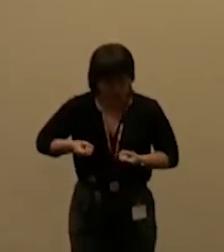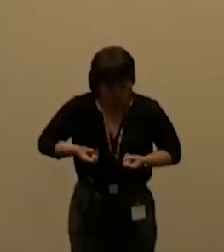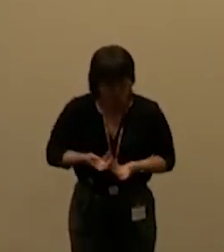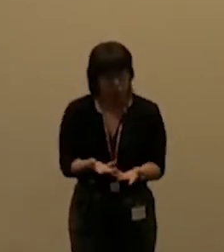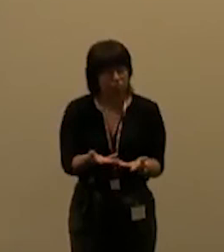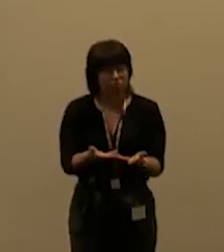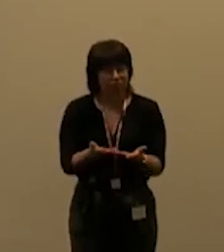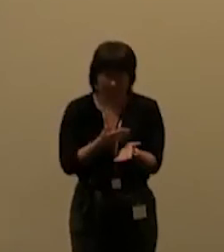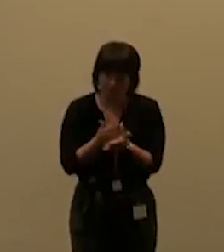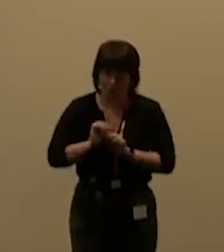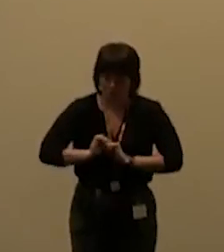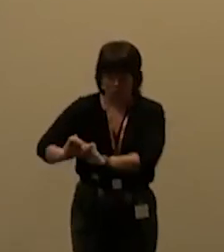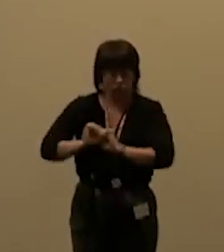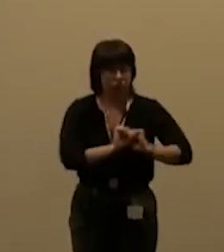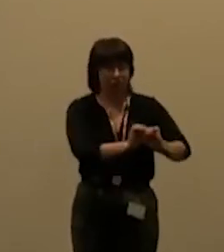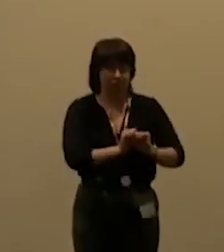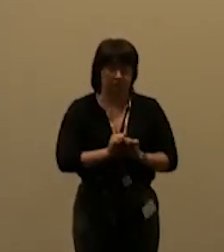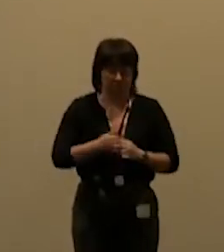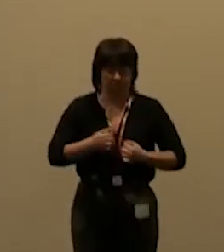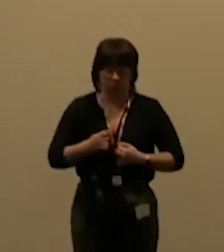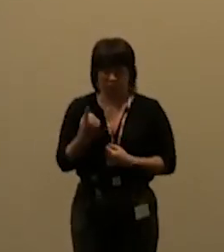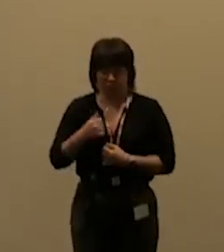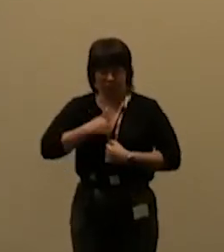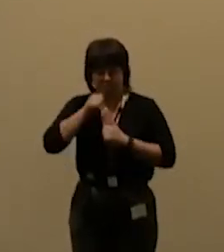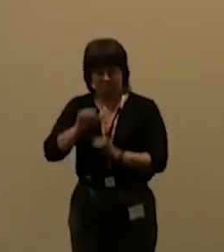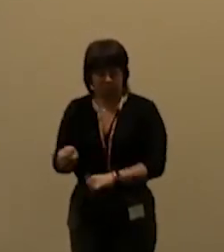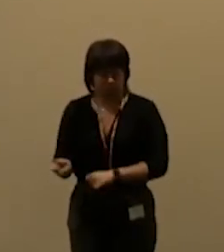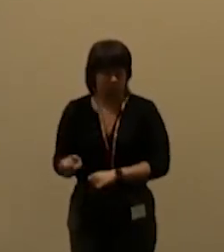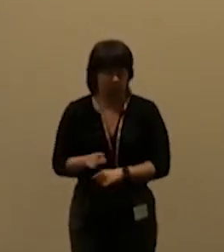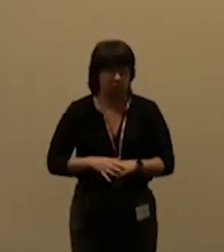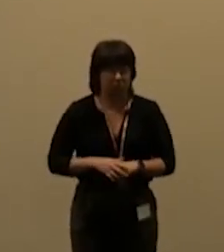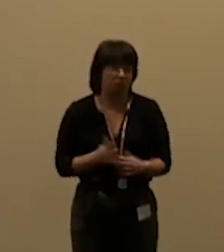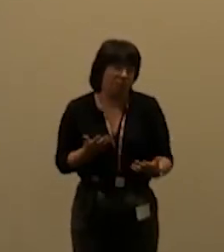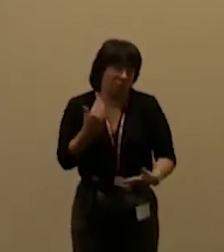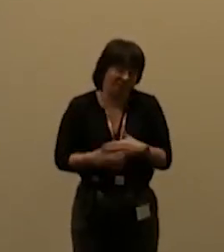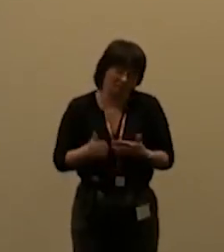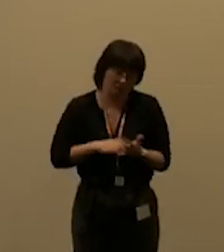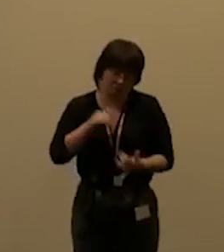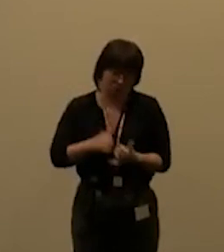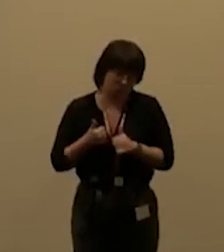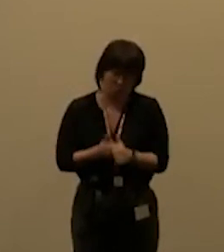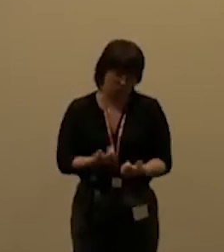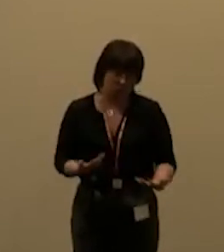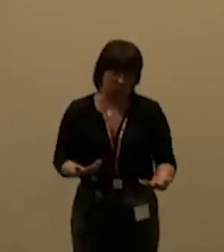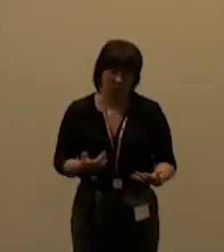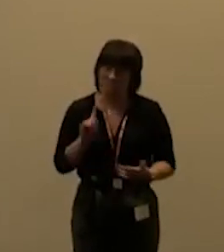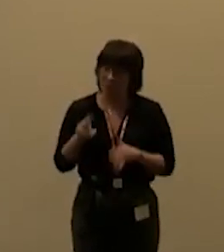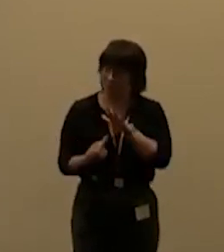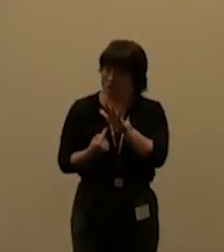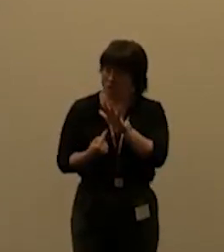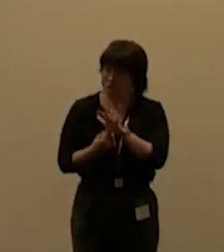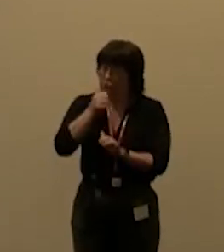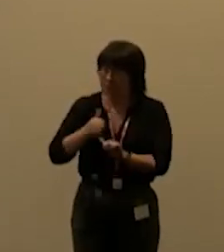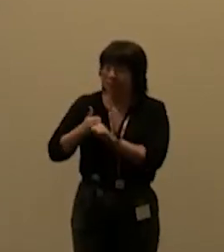on, and have clear ownership. So PnP is one of my favorite. That's absolutely awesome. But yeah, you're never going to get Microsoft support for it. But the key is it's